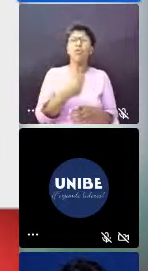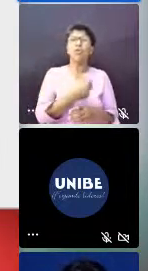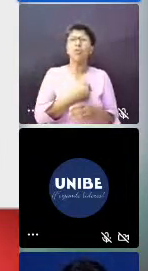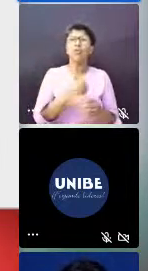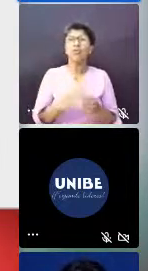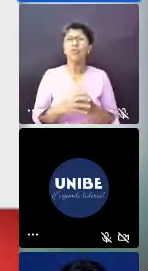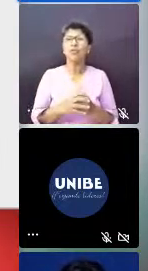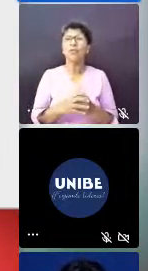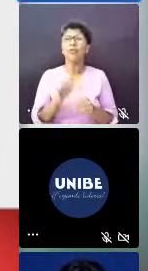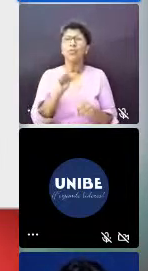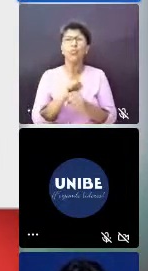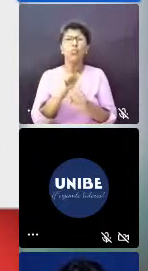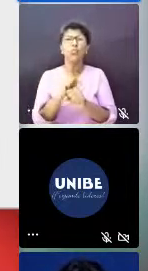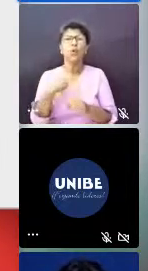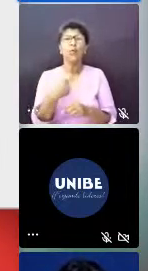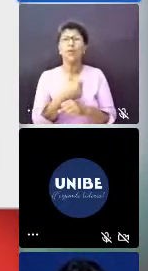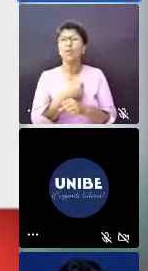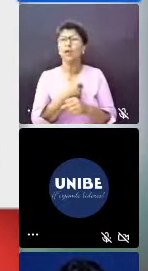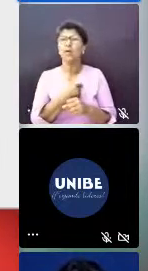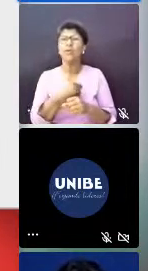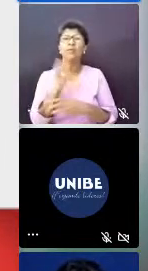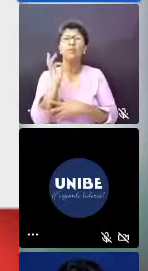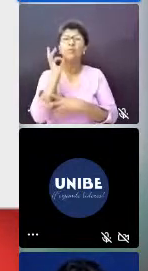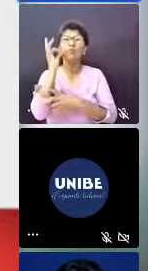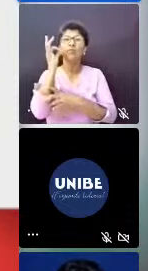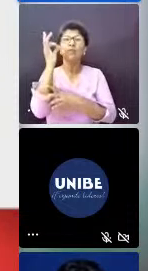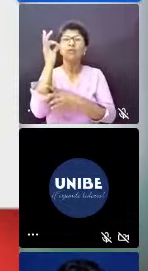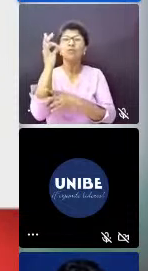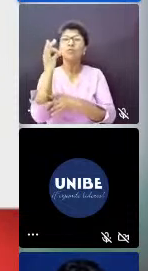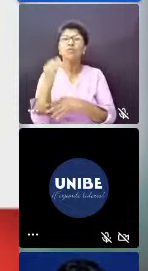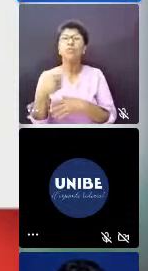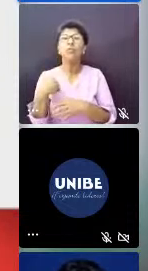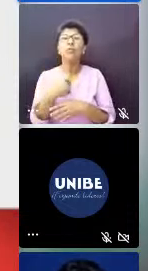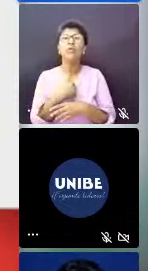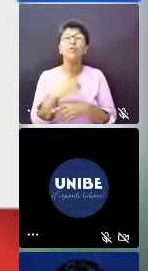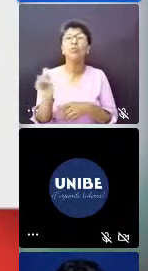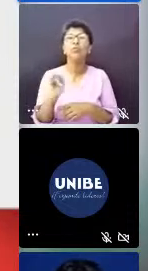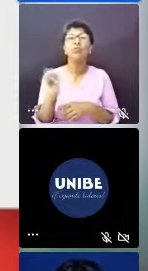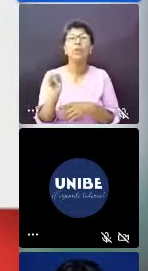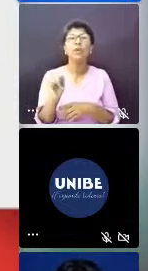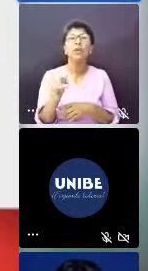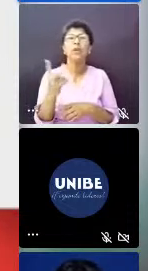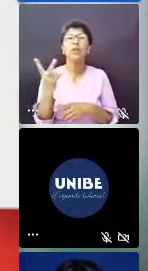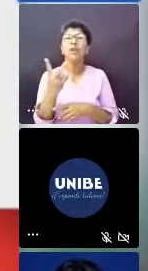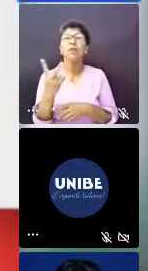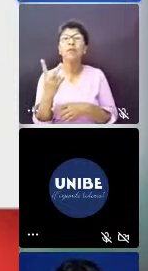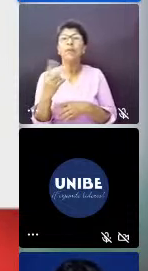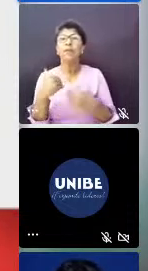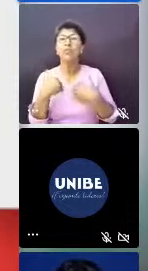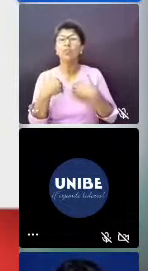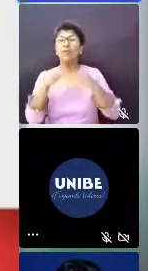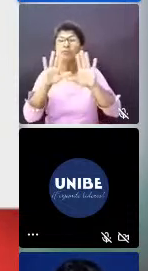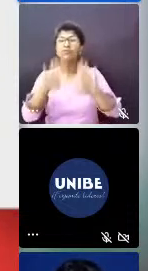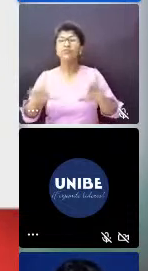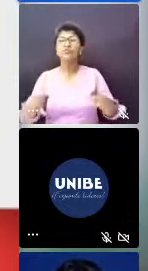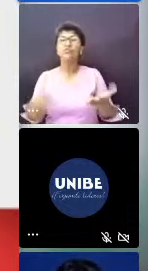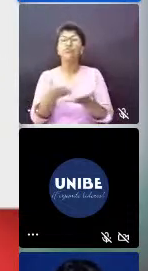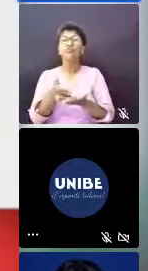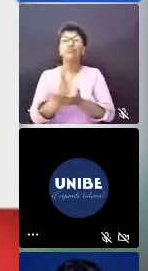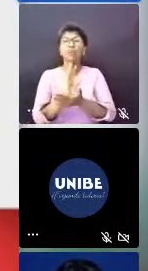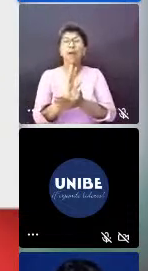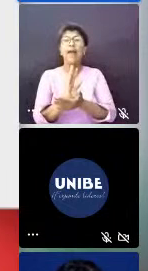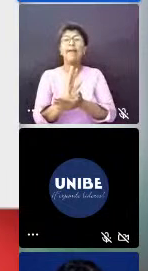virtual Warsaw. In the virtual city of Warsaw, Warsaw of Janusz Korczak, the hub of children's rights